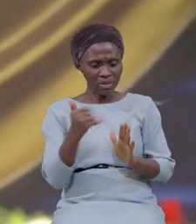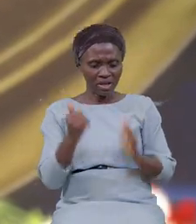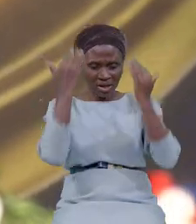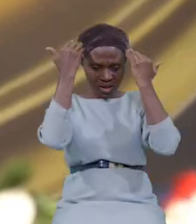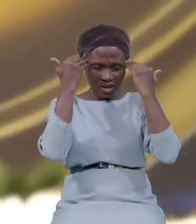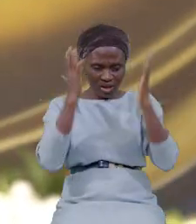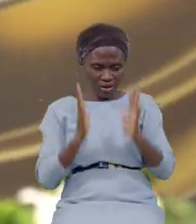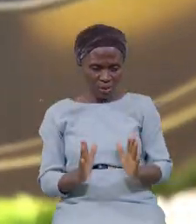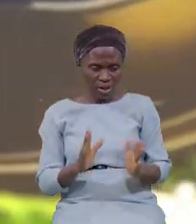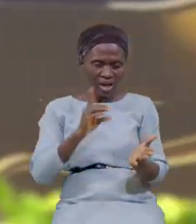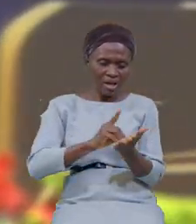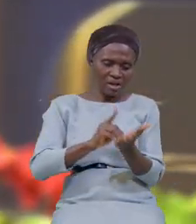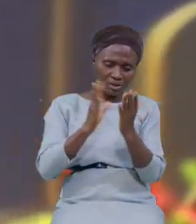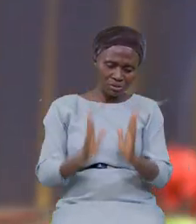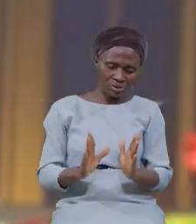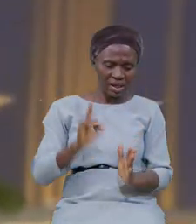will be a